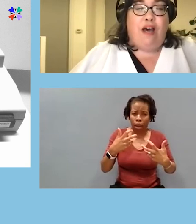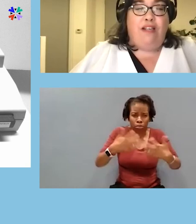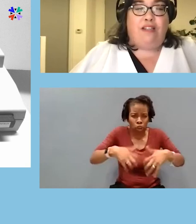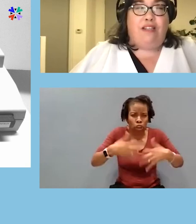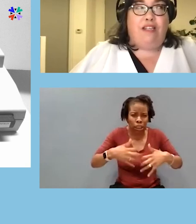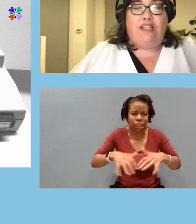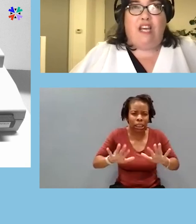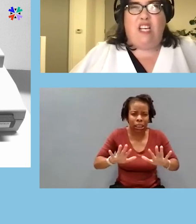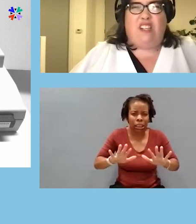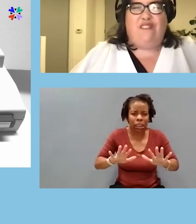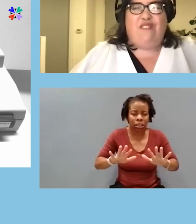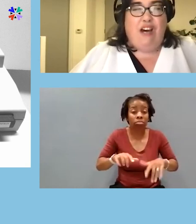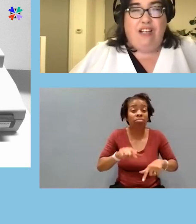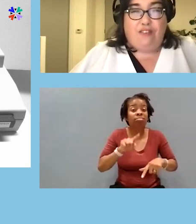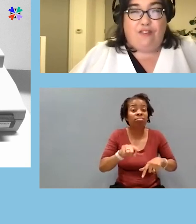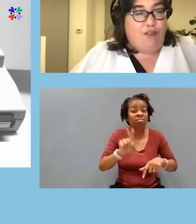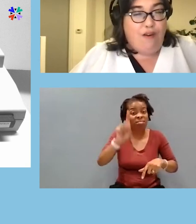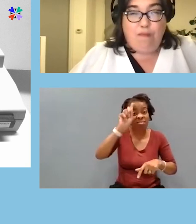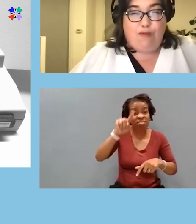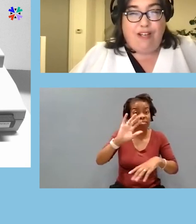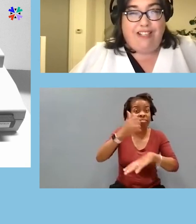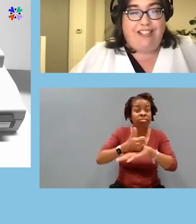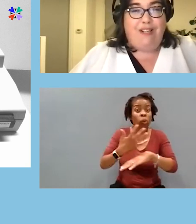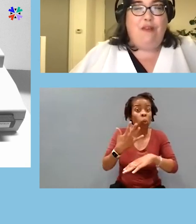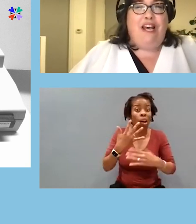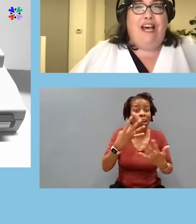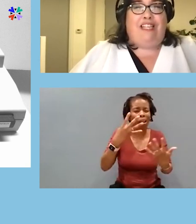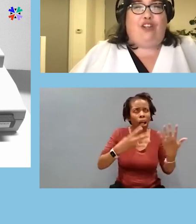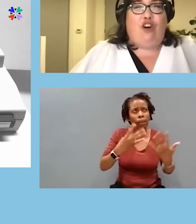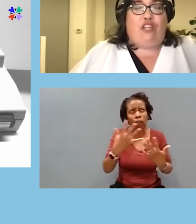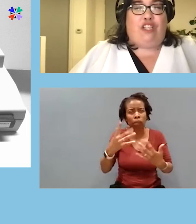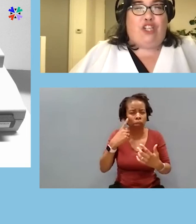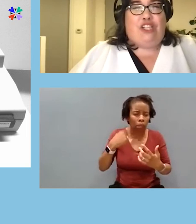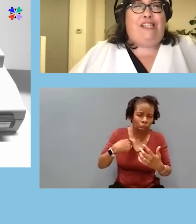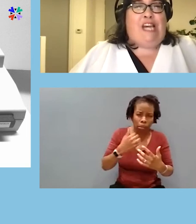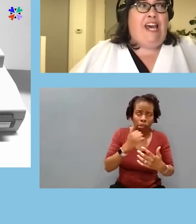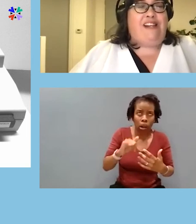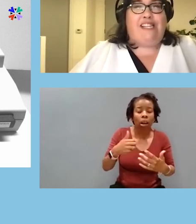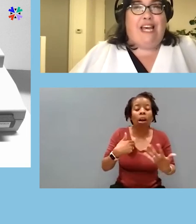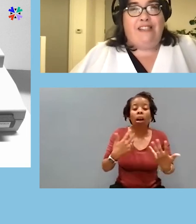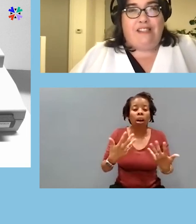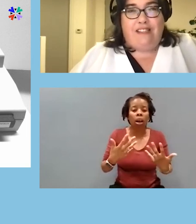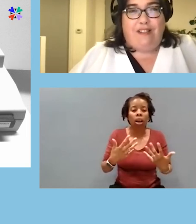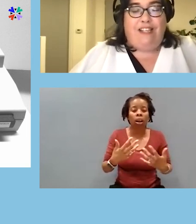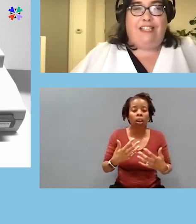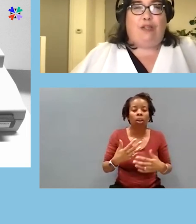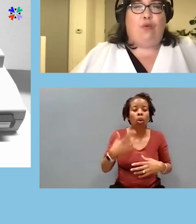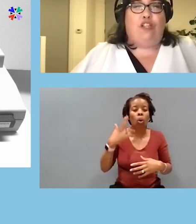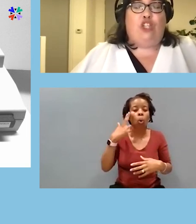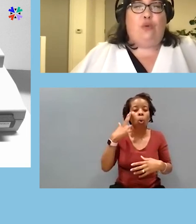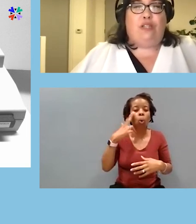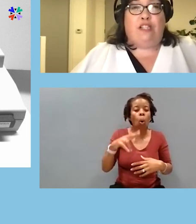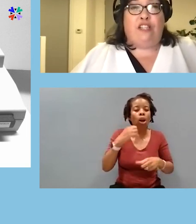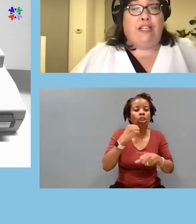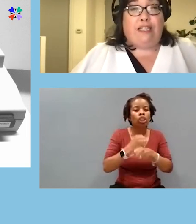was designed in 1985, if I remember rightly, and it's called a GT Tech Standard, and it